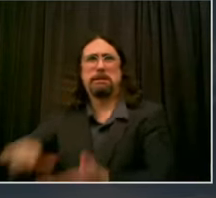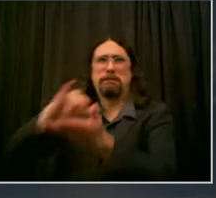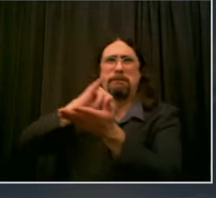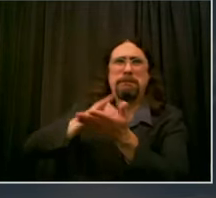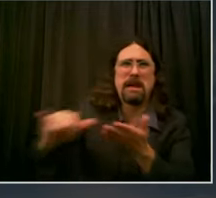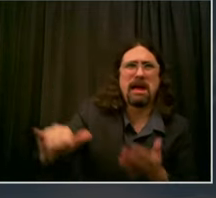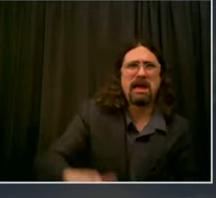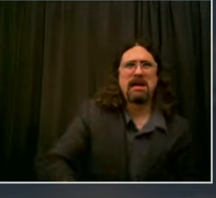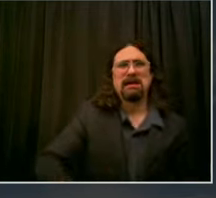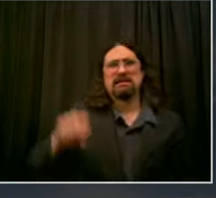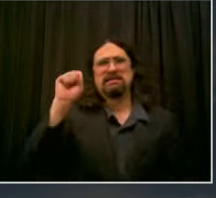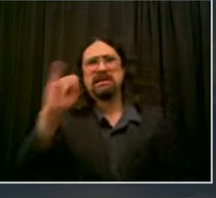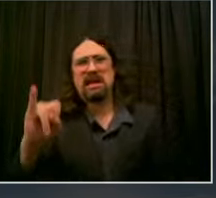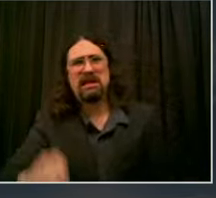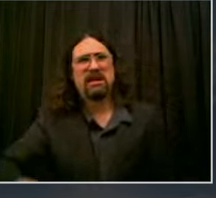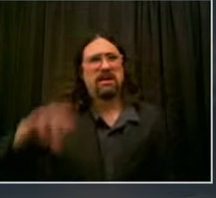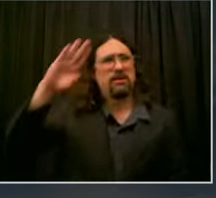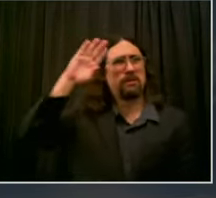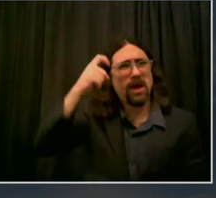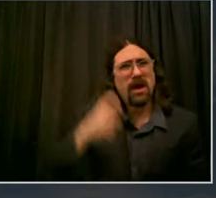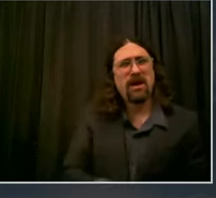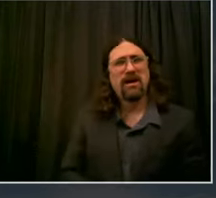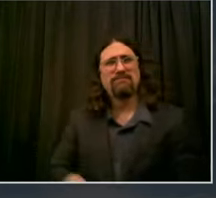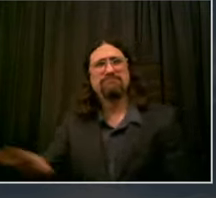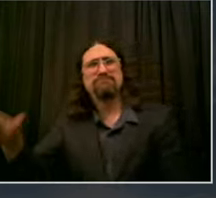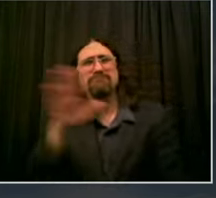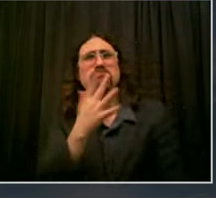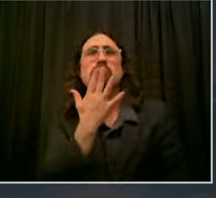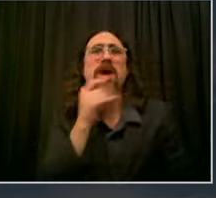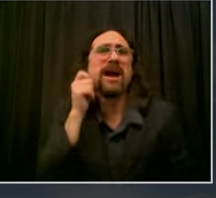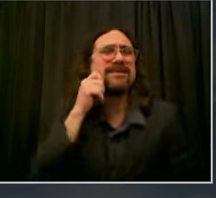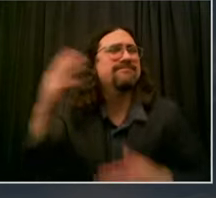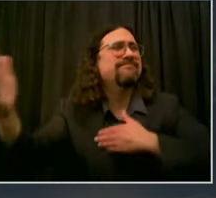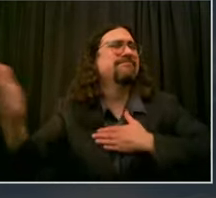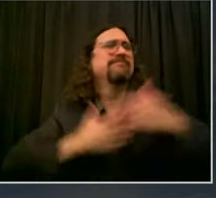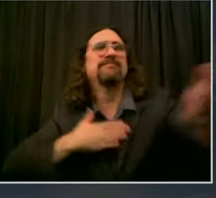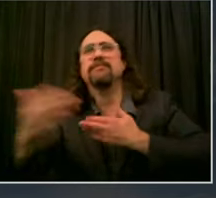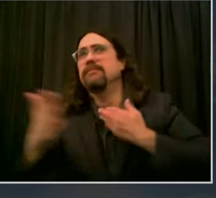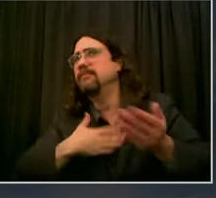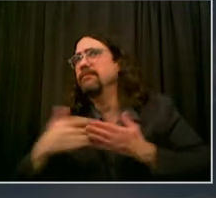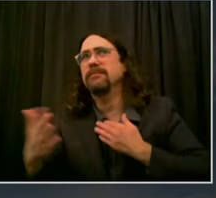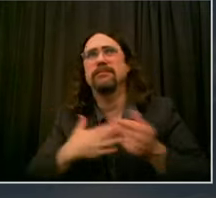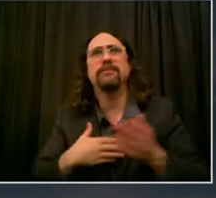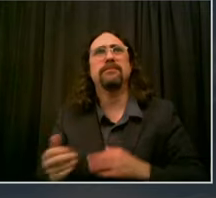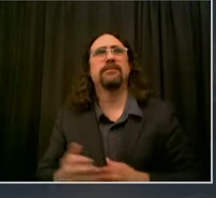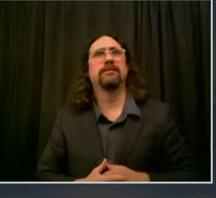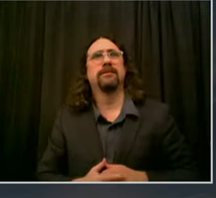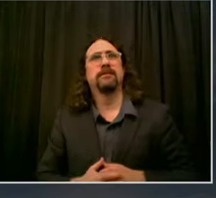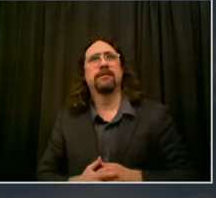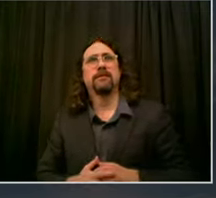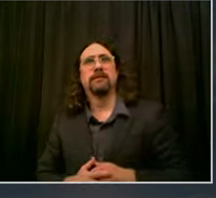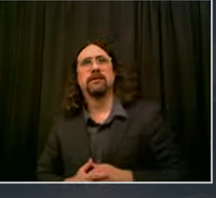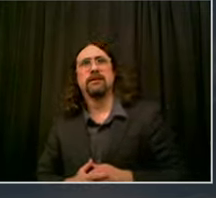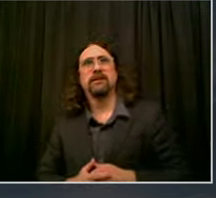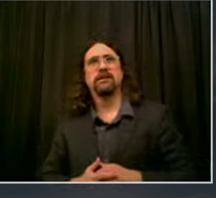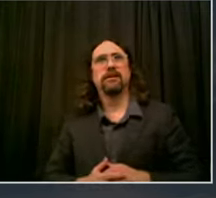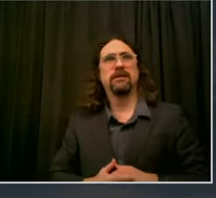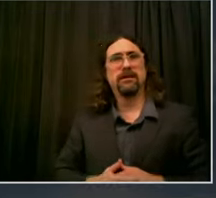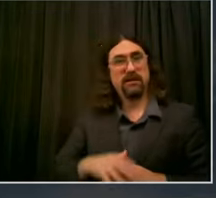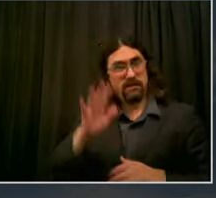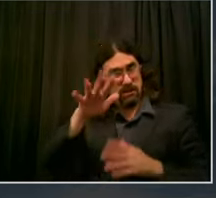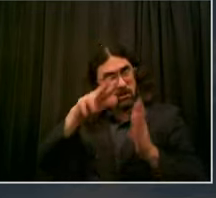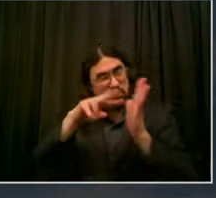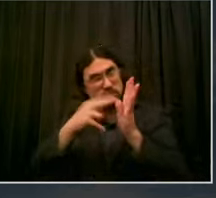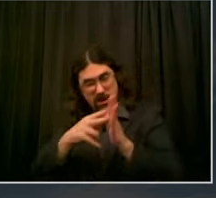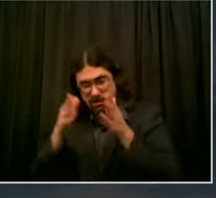in trouble here. I'm talking about the kids that don't get into trouble or could be on the cusp of trouble, in guiding them and giving them opportunities